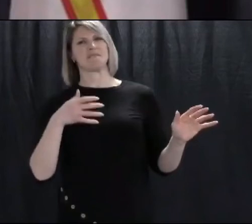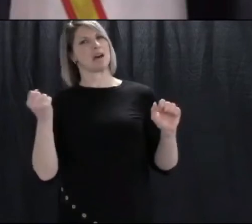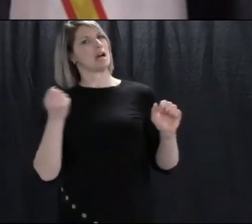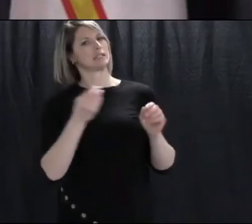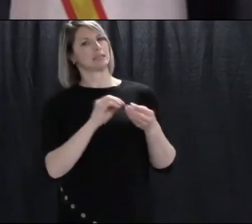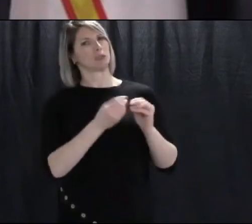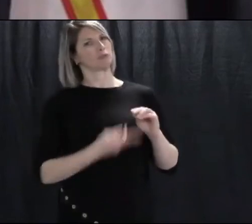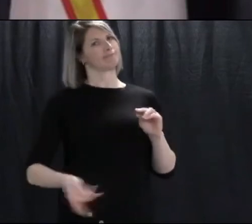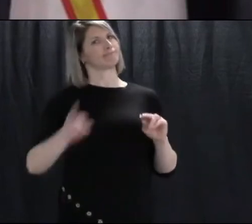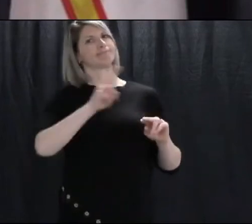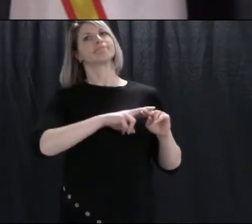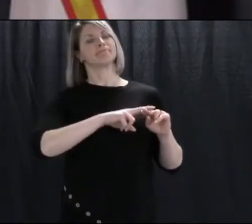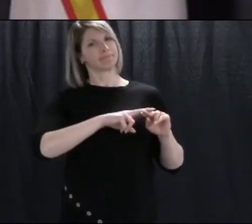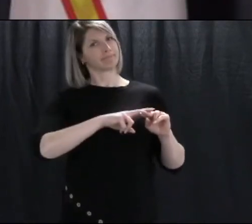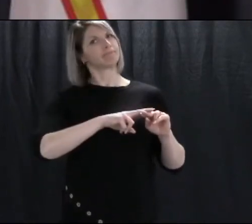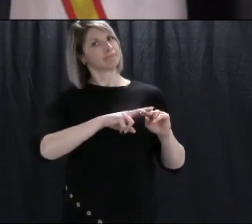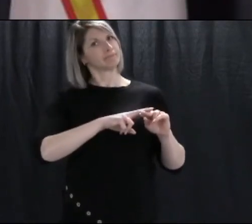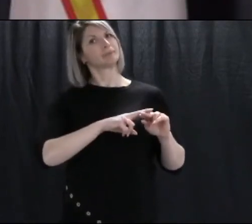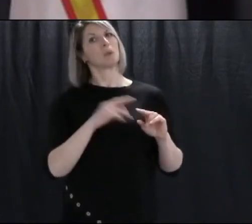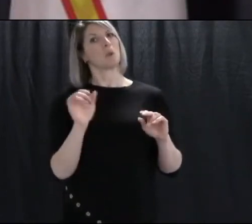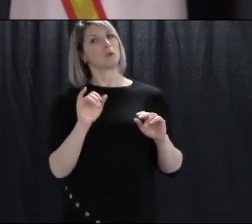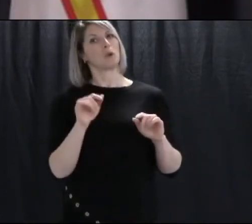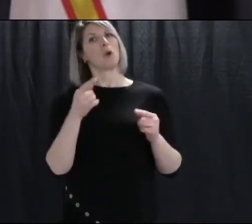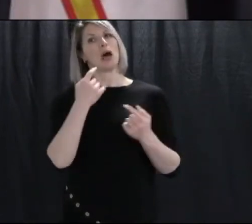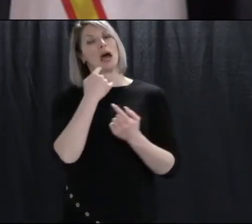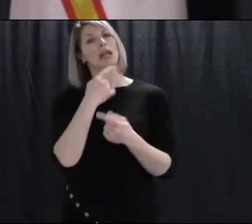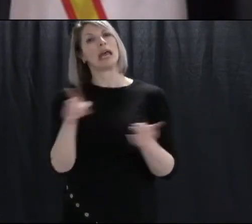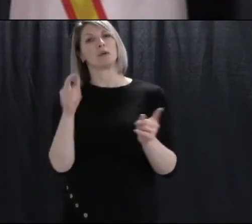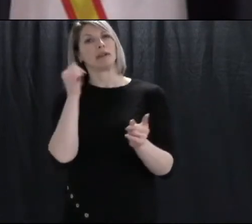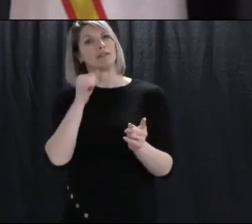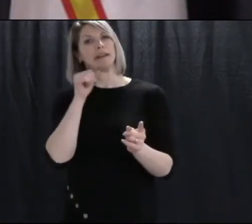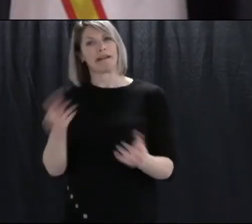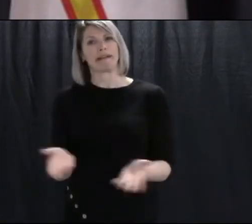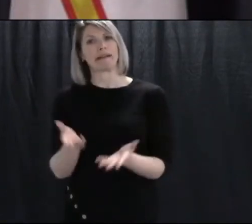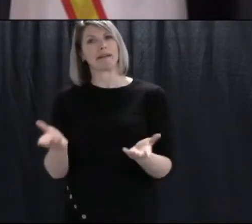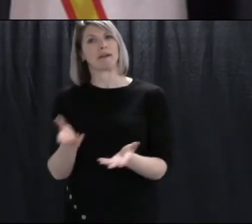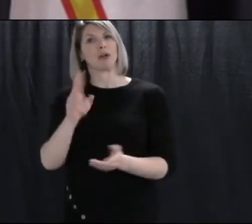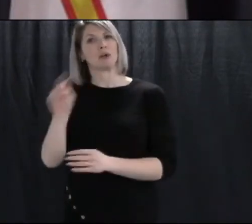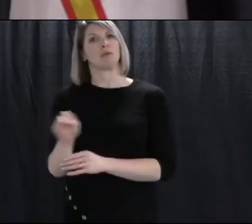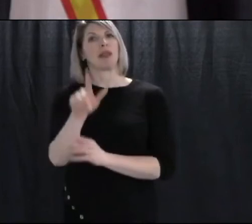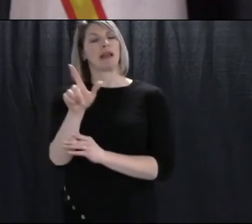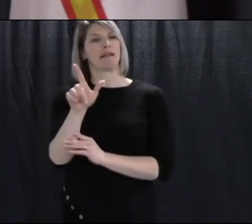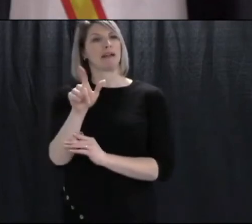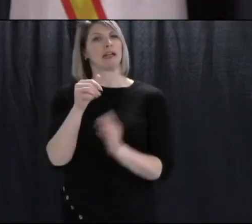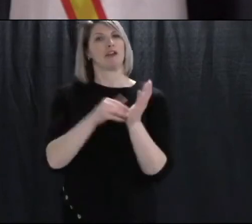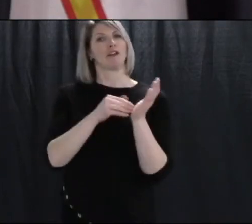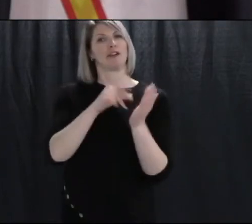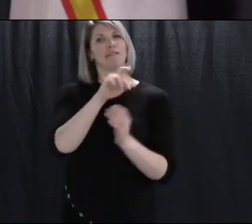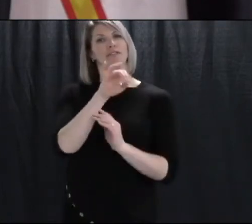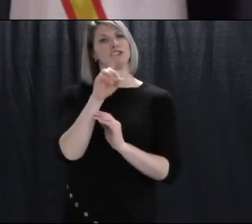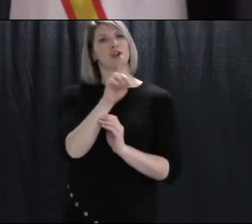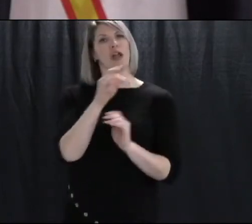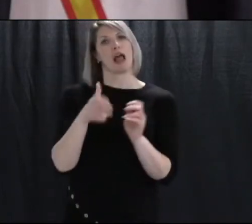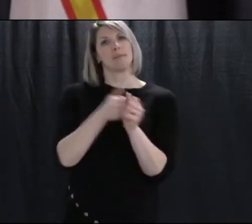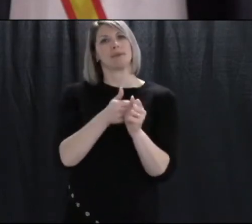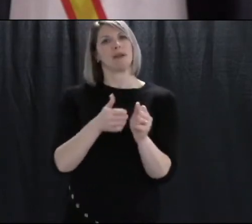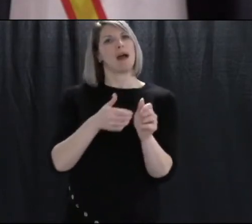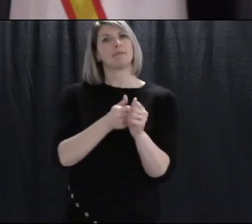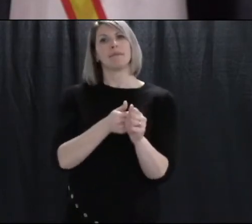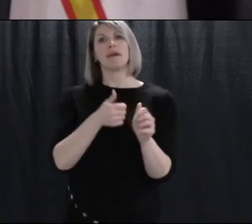and as we've heard Dr. Fitzgerald speak many times, it's really sometimes not on a daily basis, it's on an hourly basis that we're